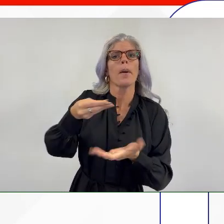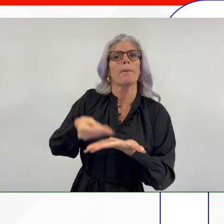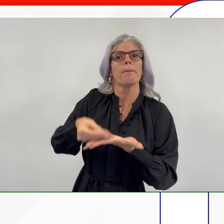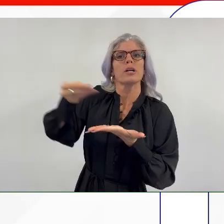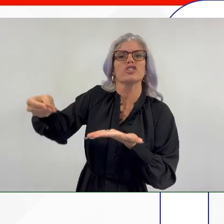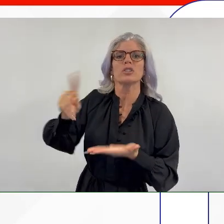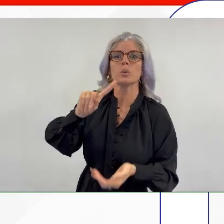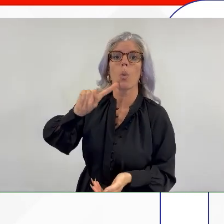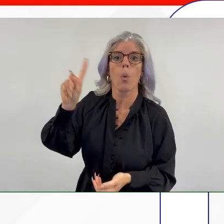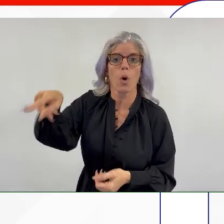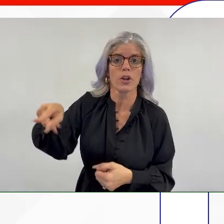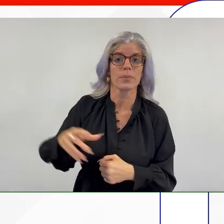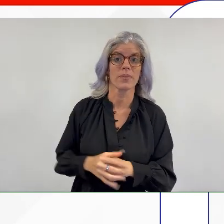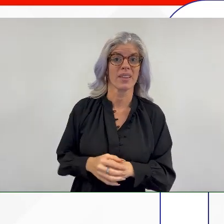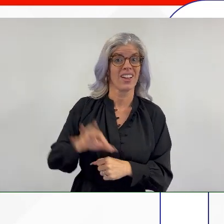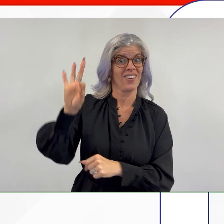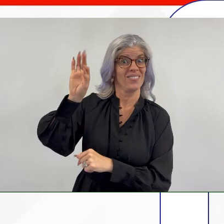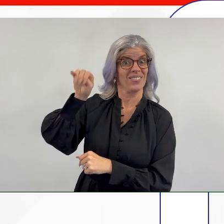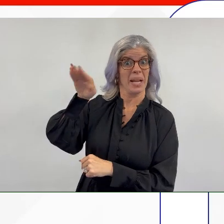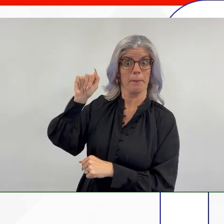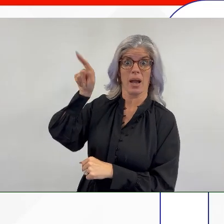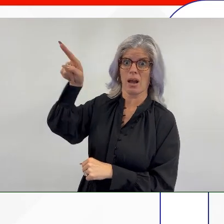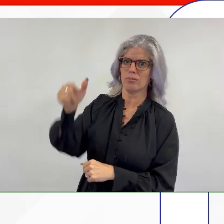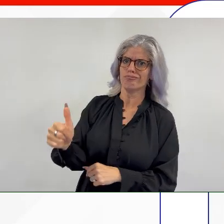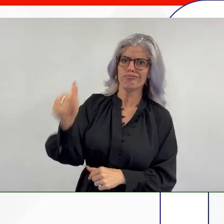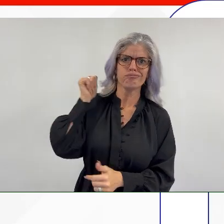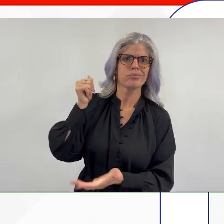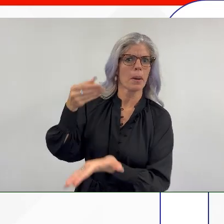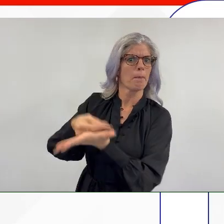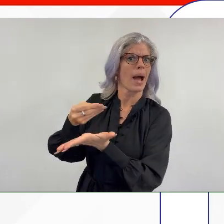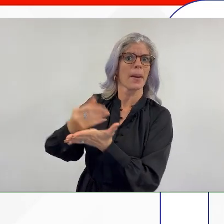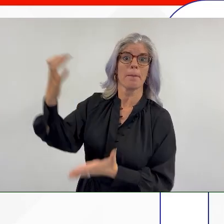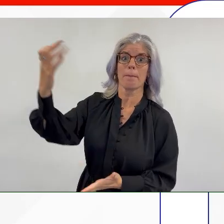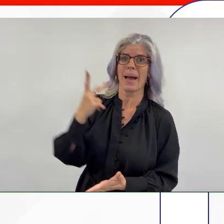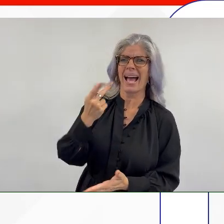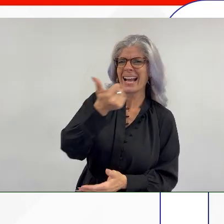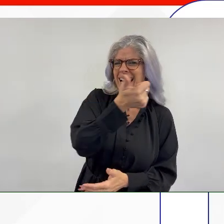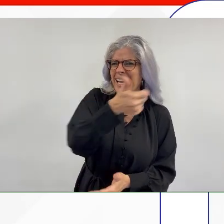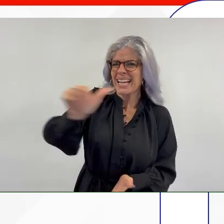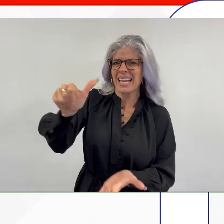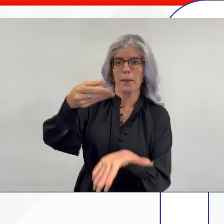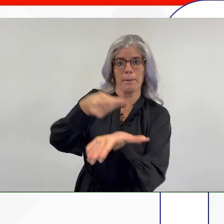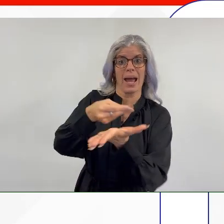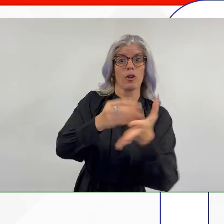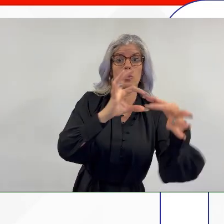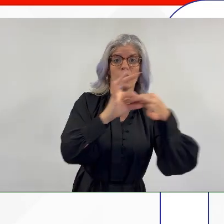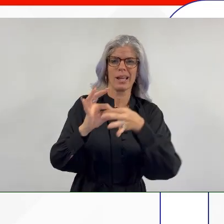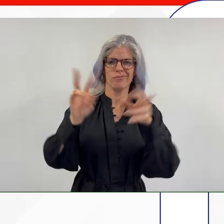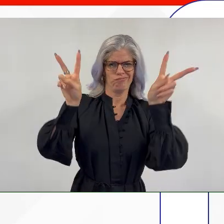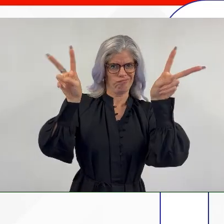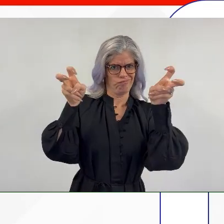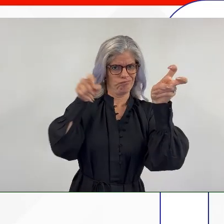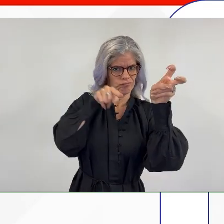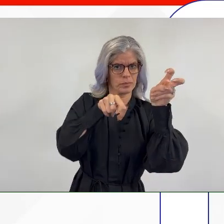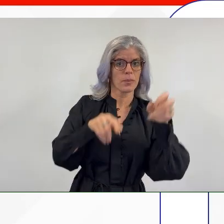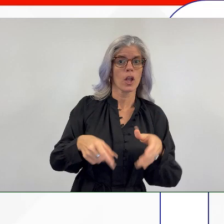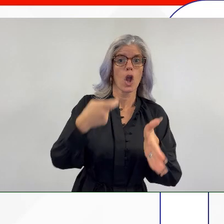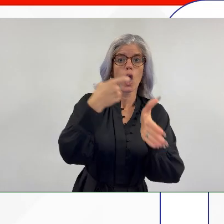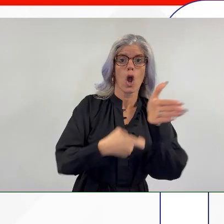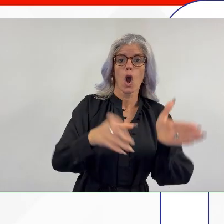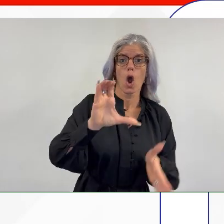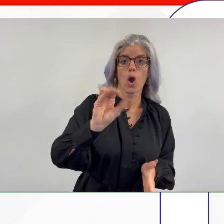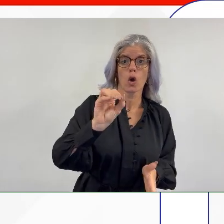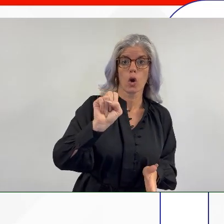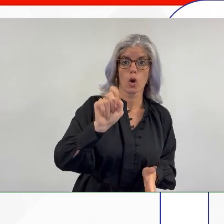a contract with a percentage of construction cost method. A FEMA guidance document outlining these required contract